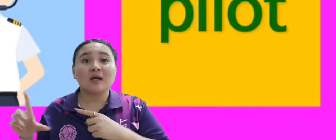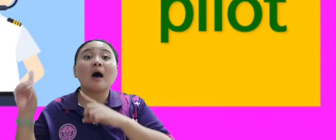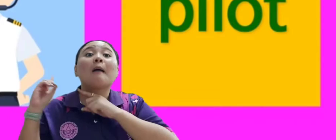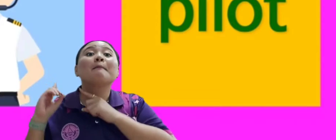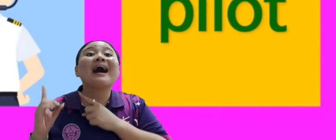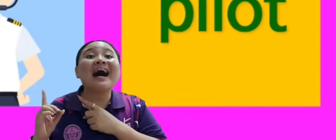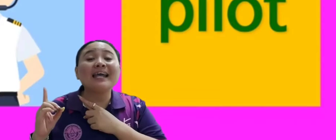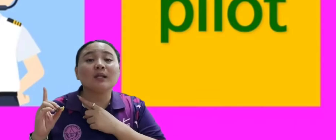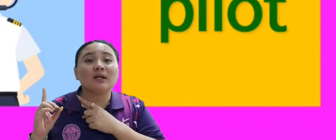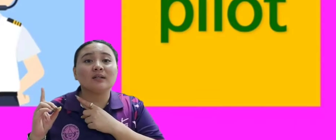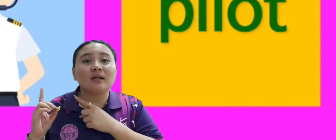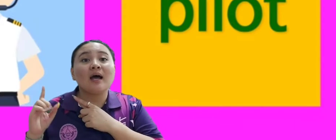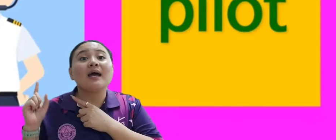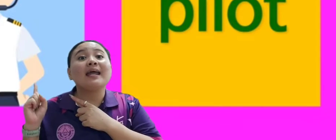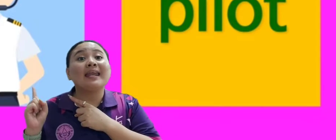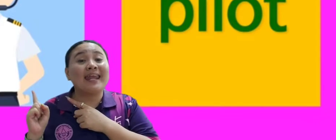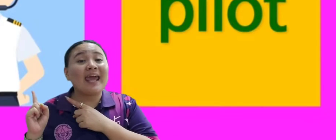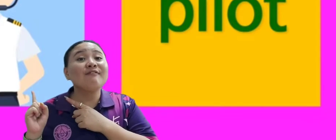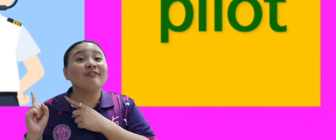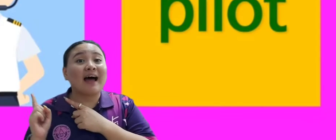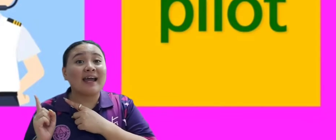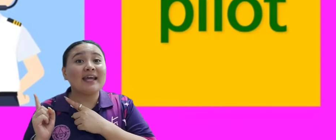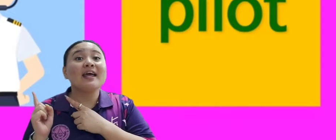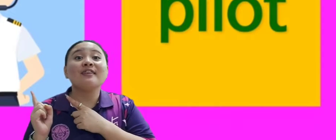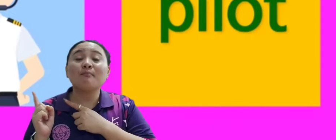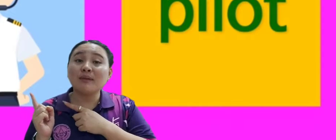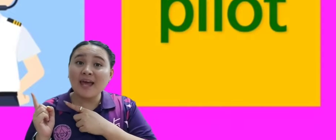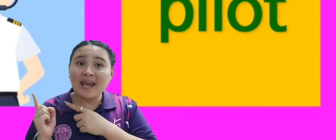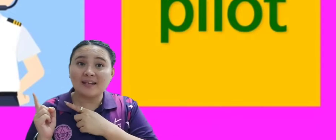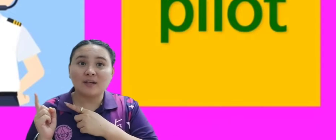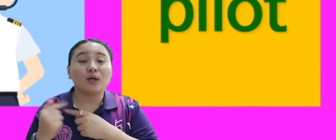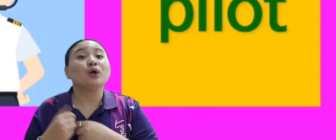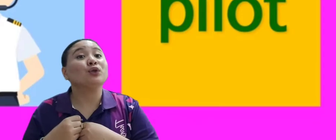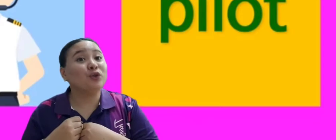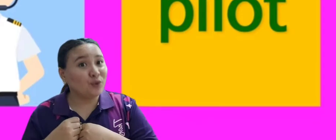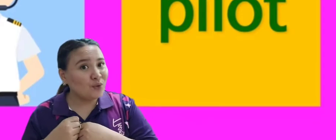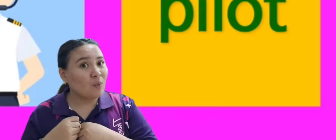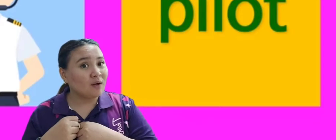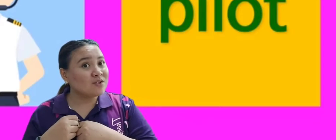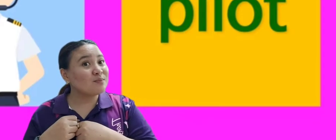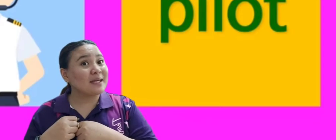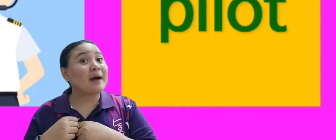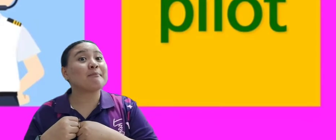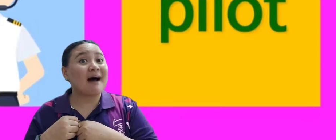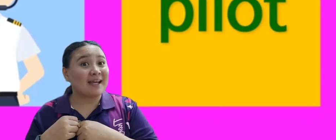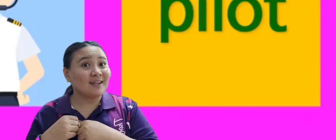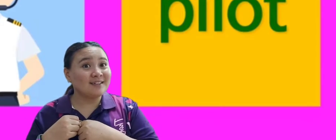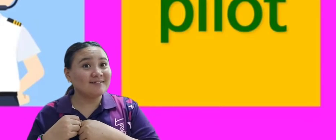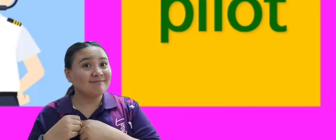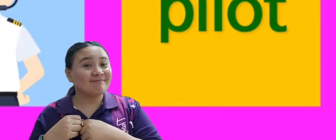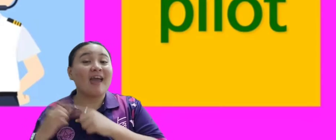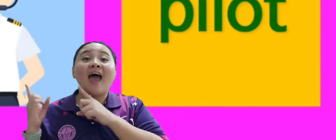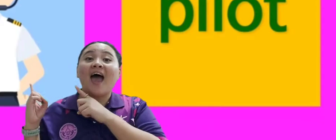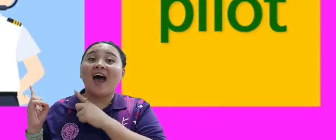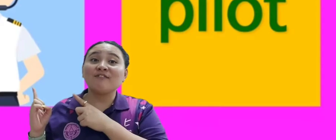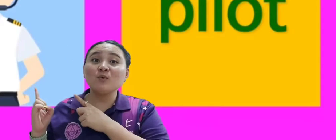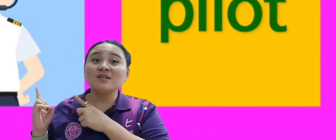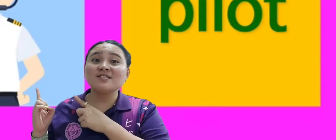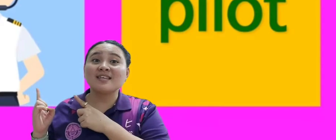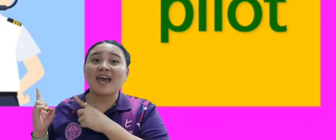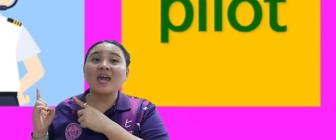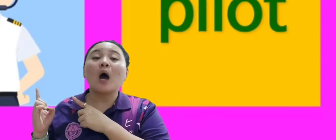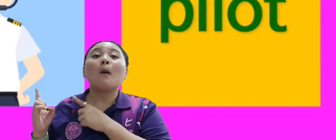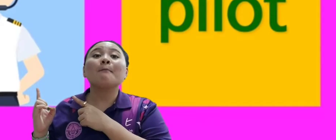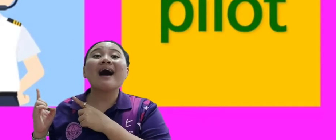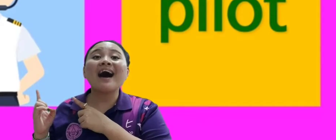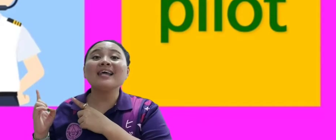pilots. Pilot. They fly the plane. Do you want to be a pilot?